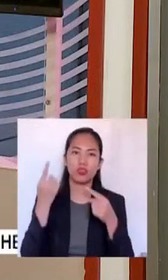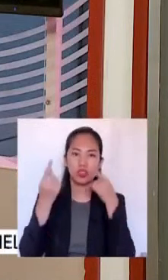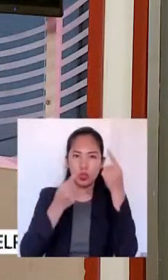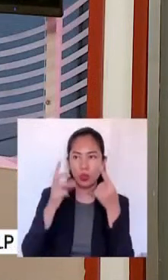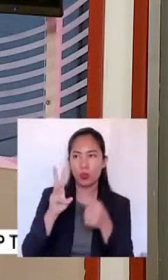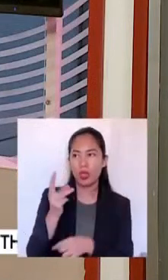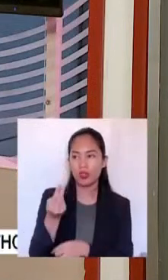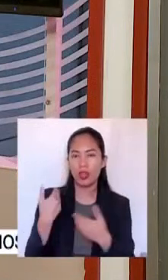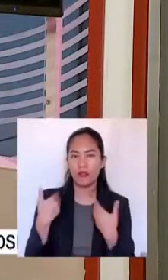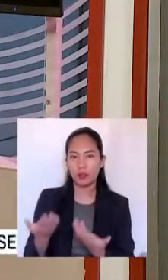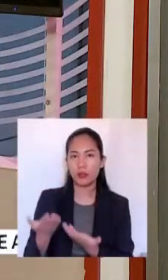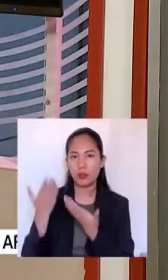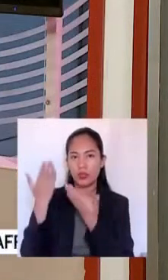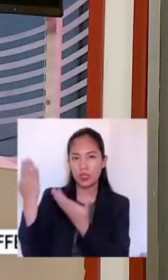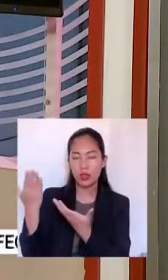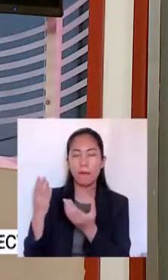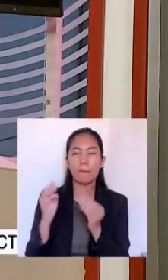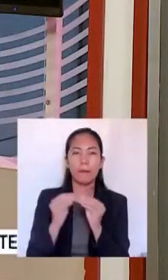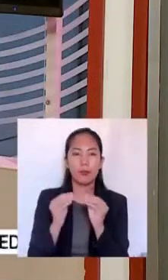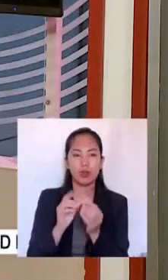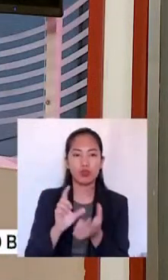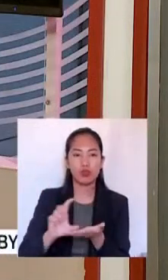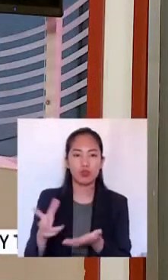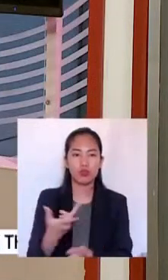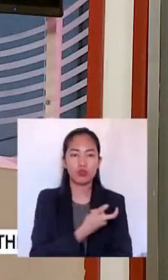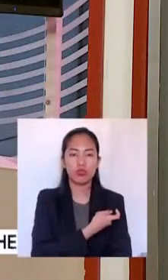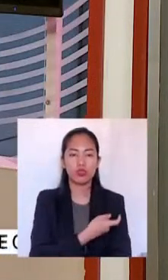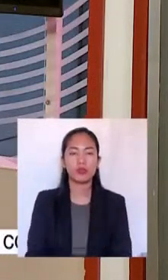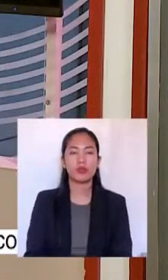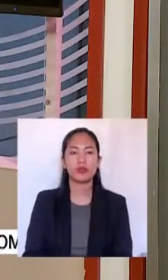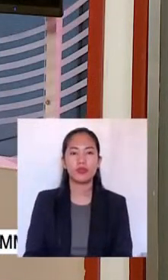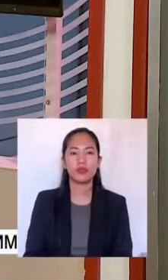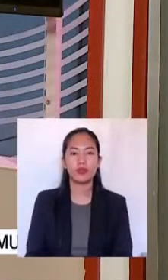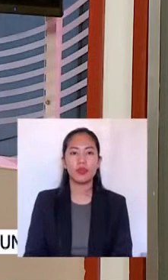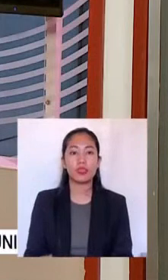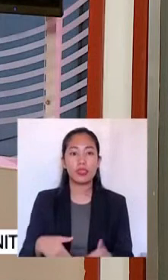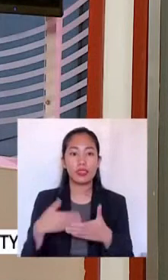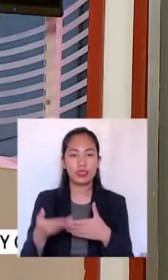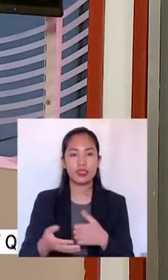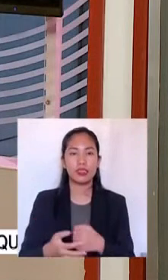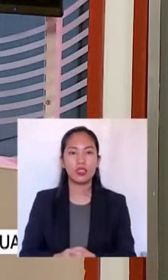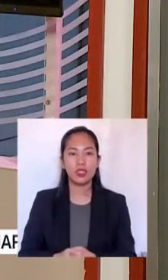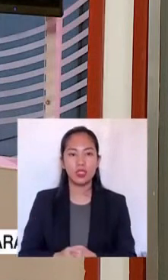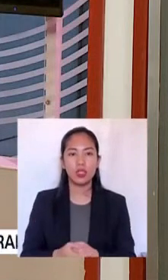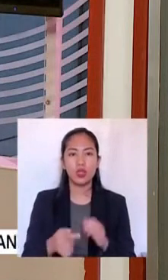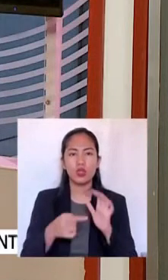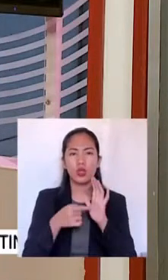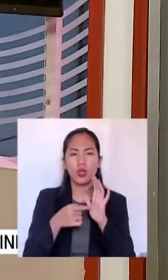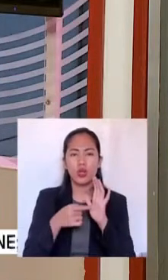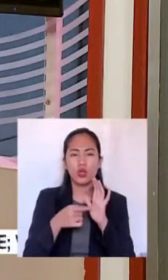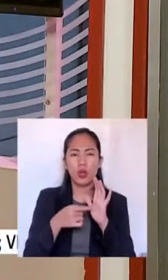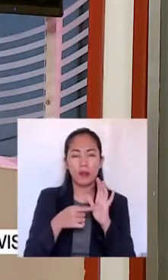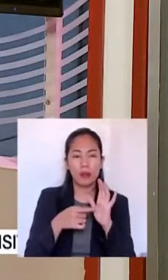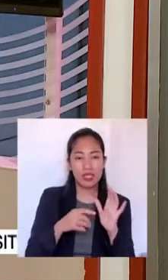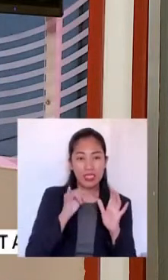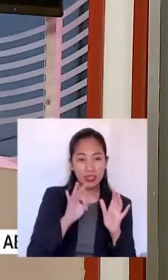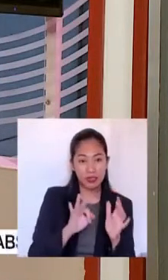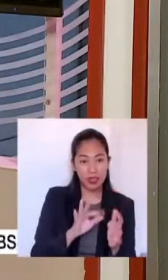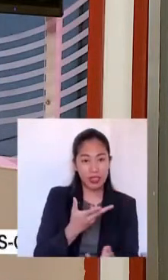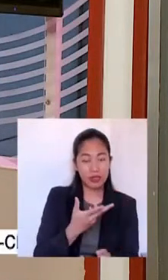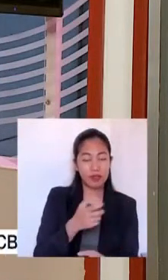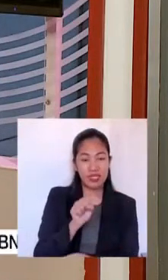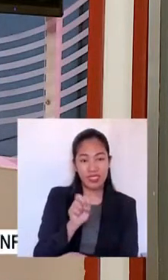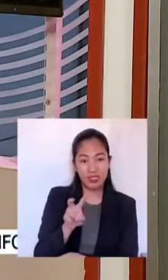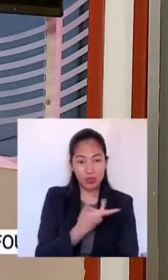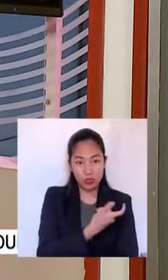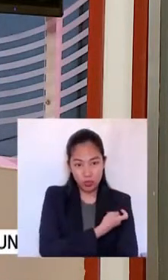Sinovac's two-dose COVID-19 vaccine followed by Pfizer's booster shot shows a lower immune response against the Omicron variant compared with